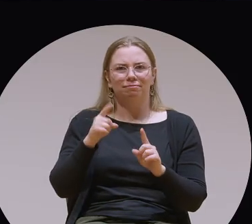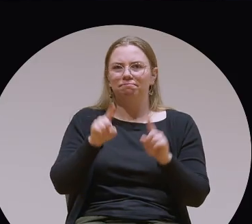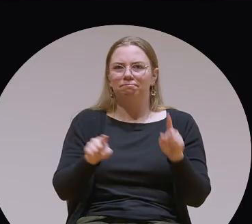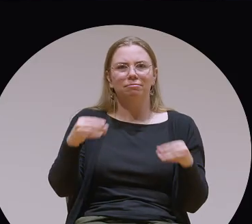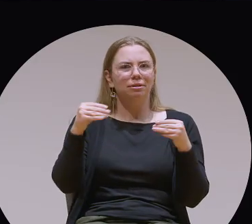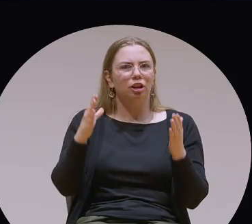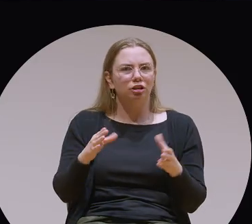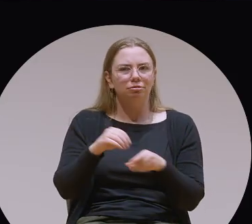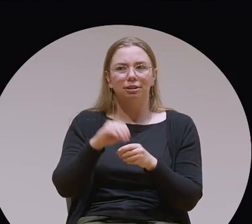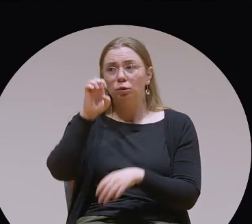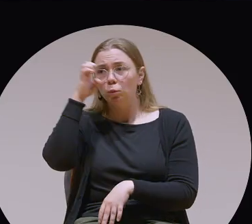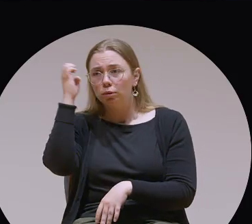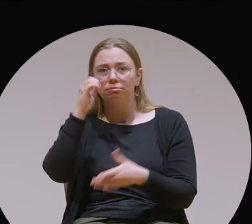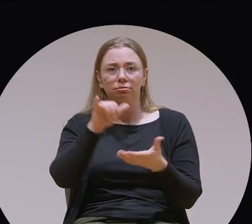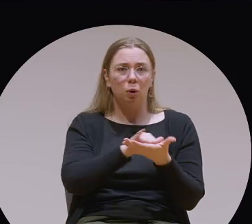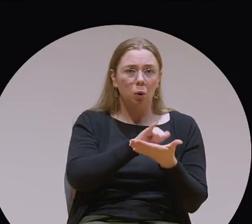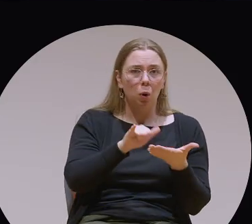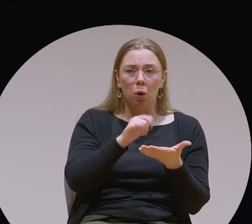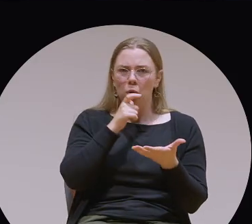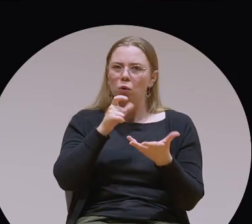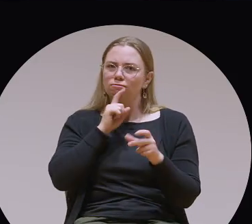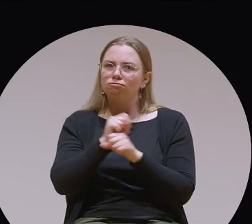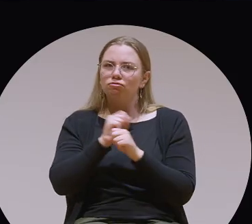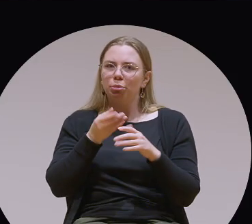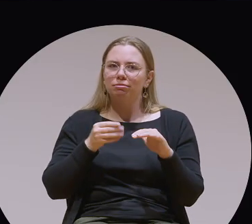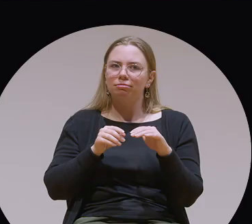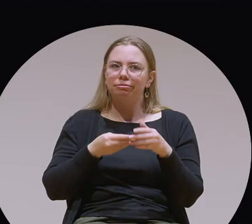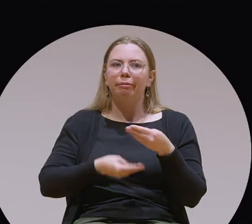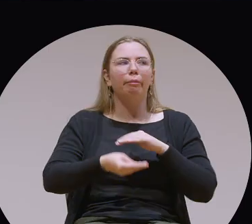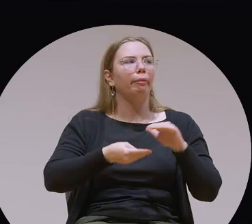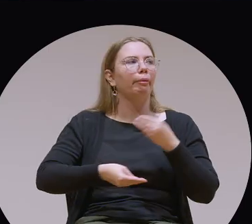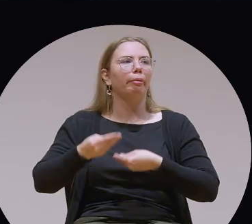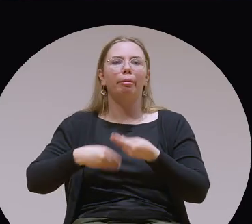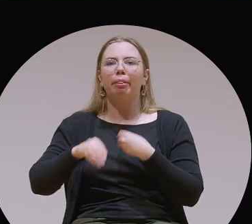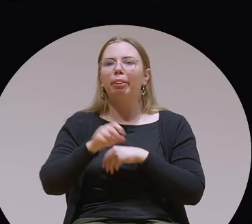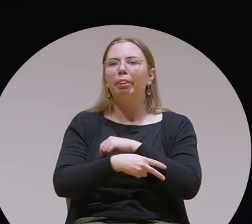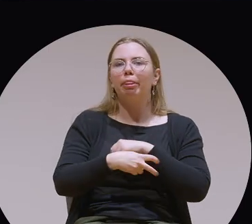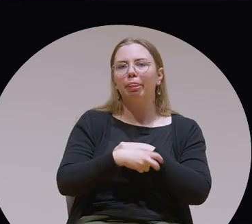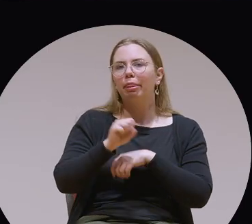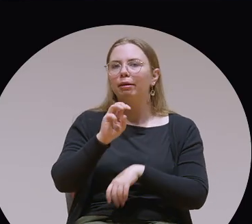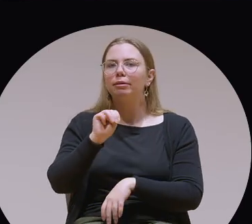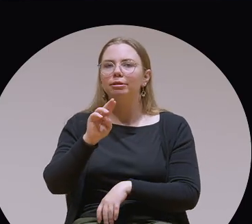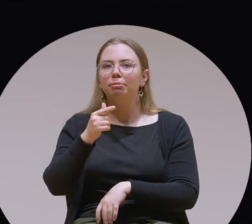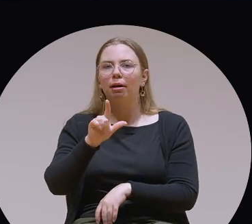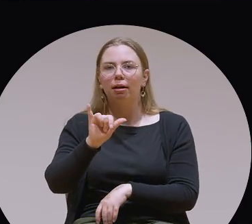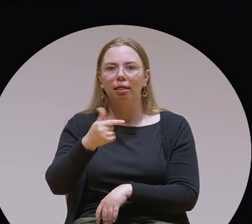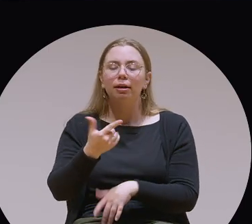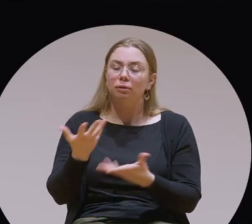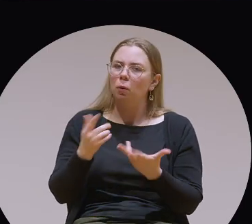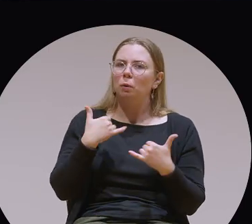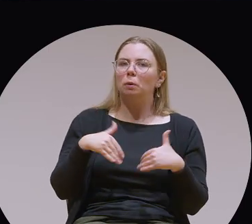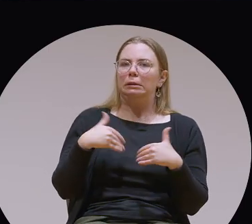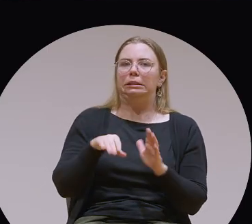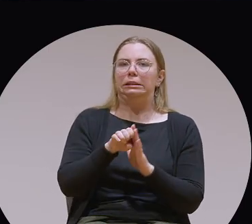been engaged in smuggling. So basically, those pieces were problematic, but other pieces in the matrix, you can